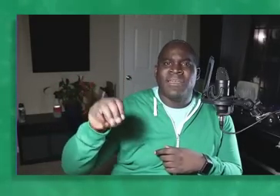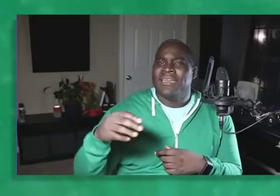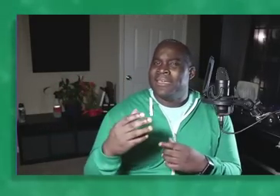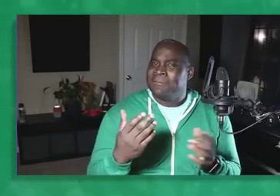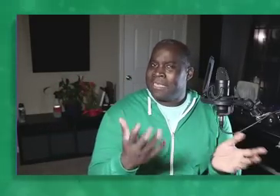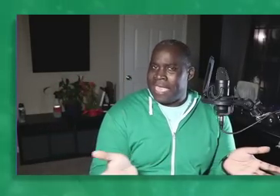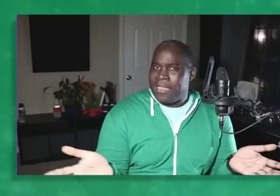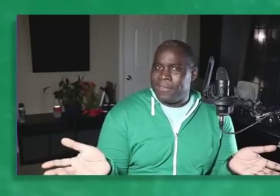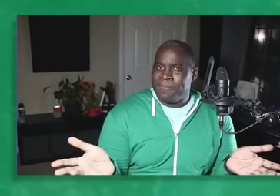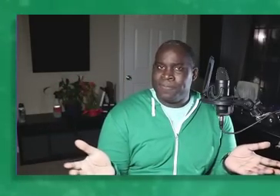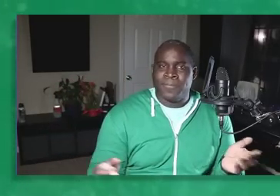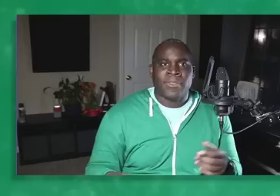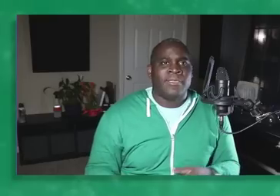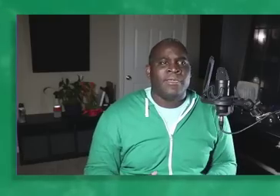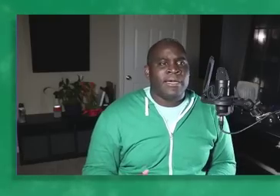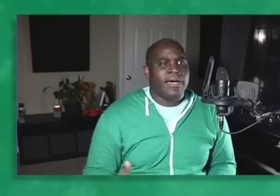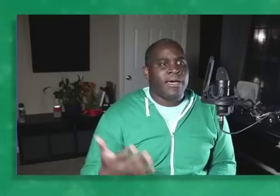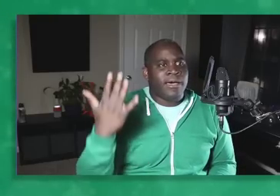C-A-L-L-U-M. Callum.